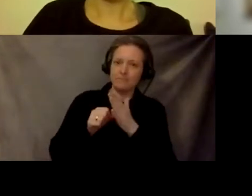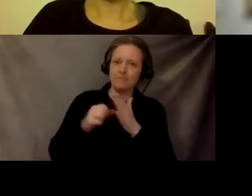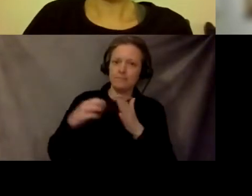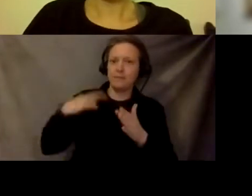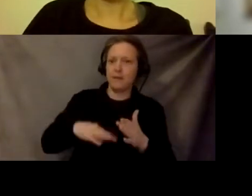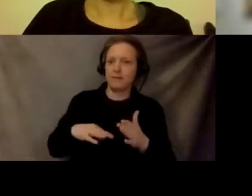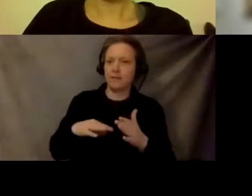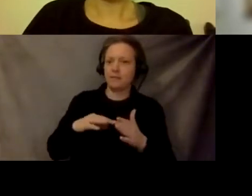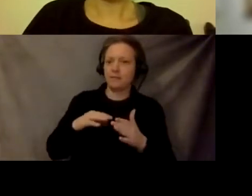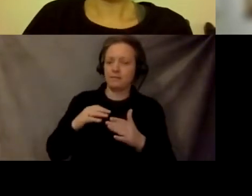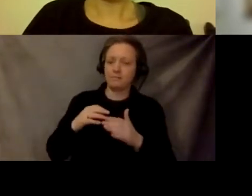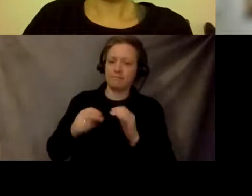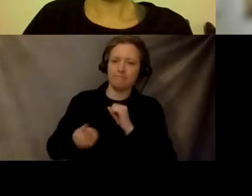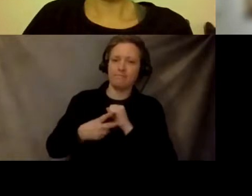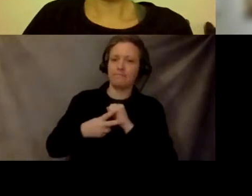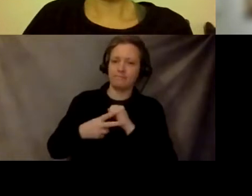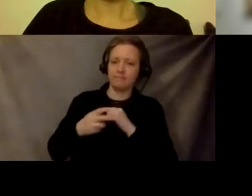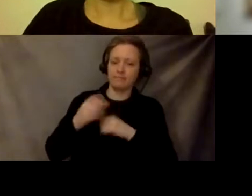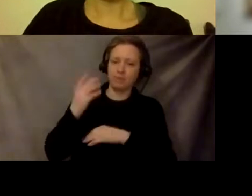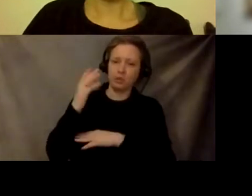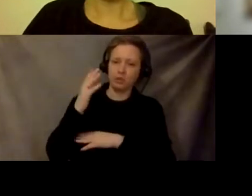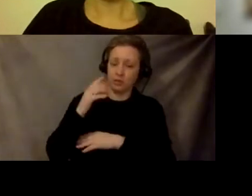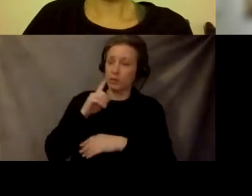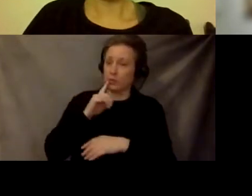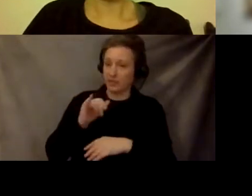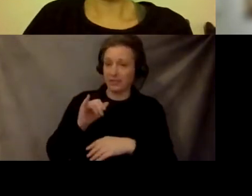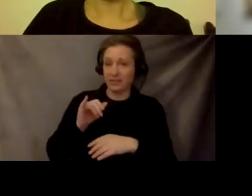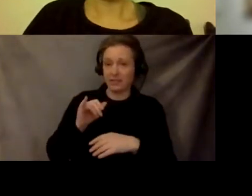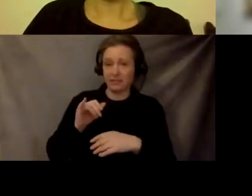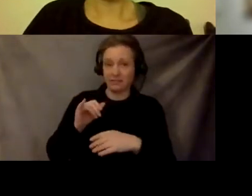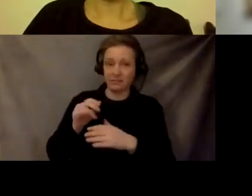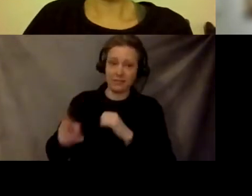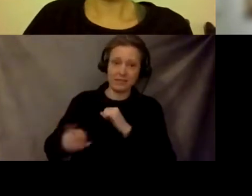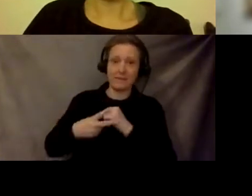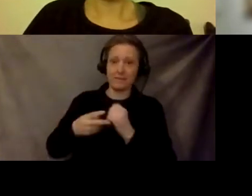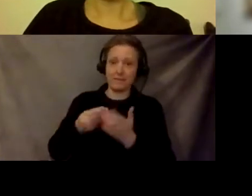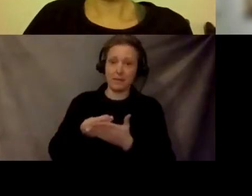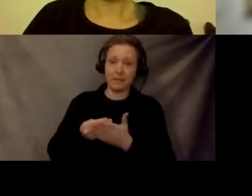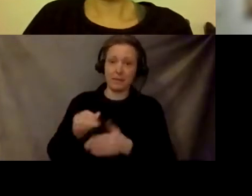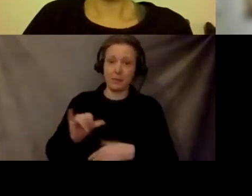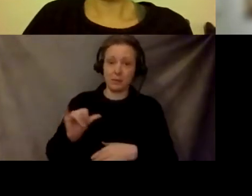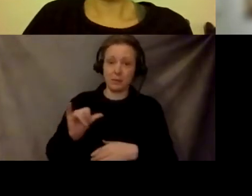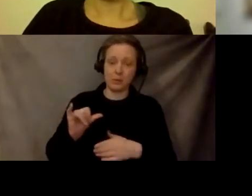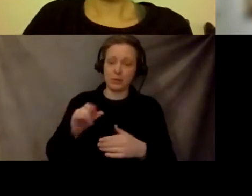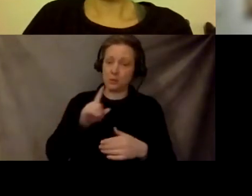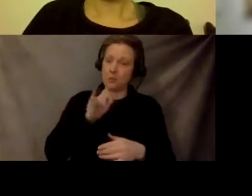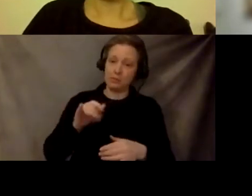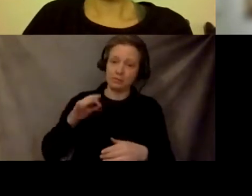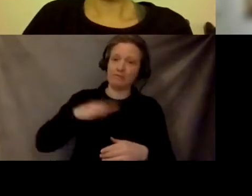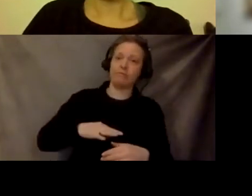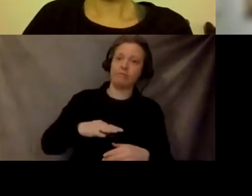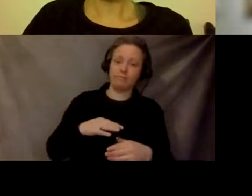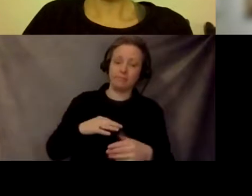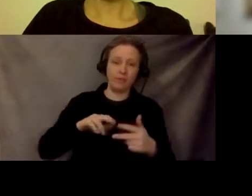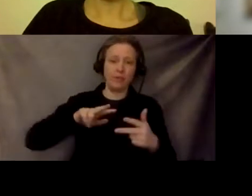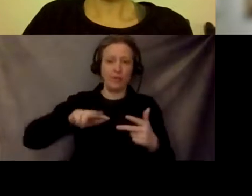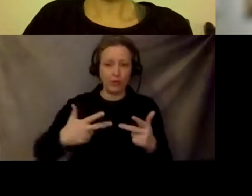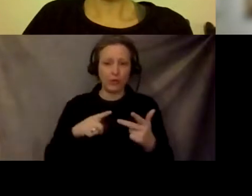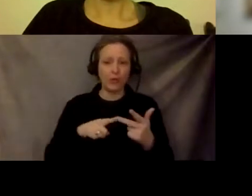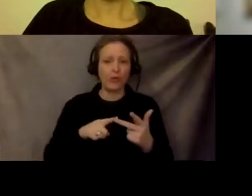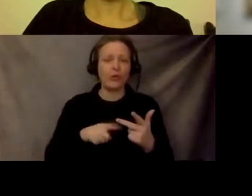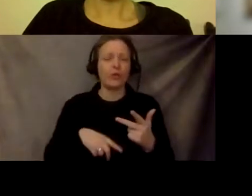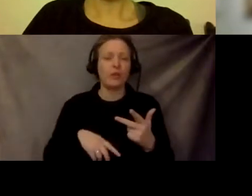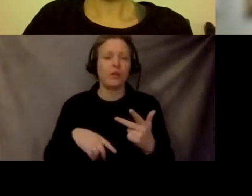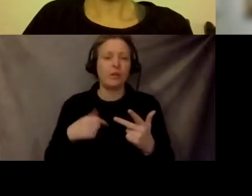a ROI on protecting trees. It's beneficial. And the third part is look at